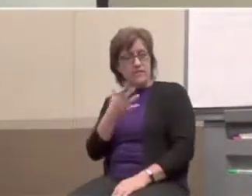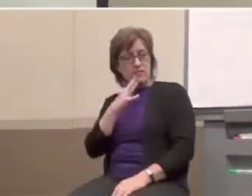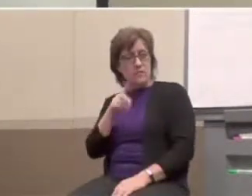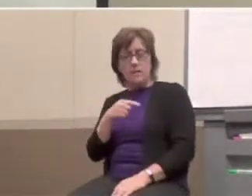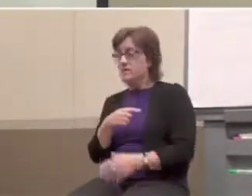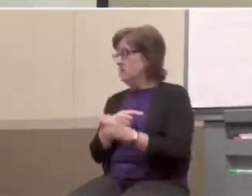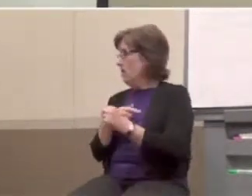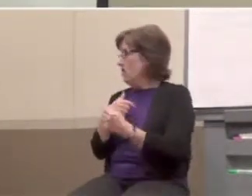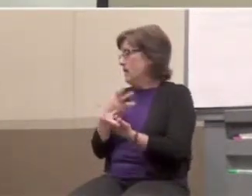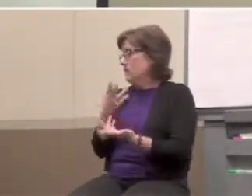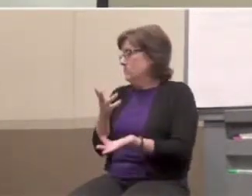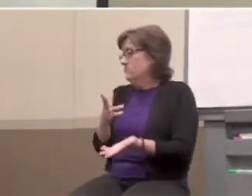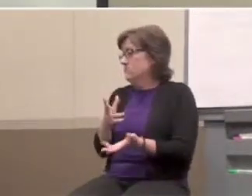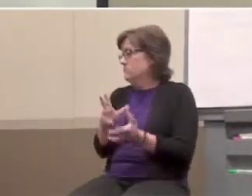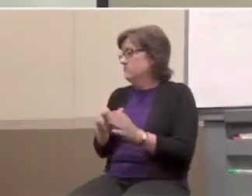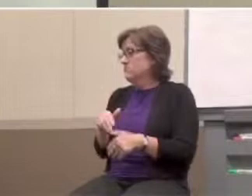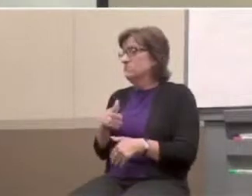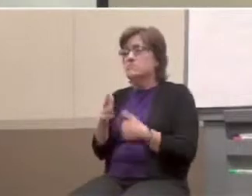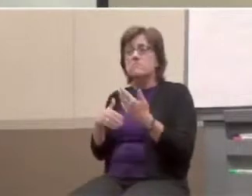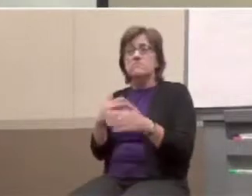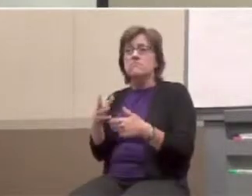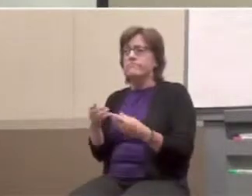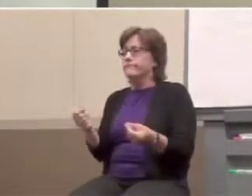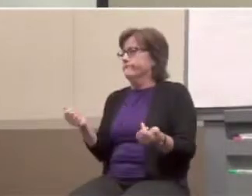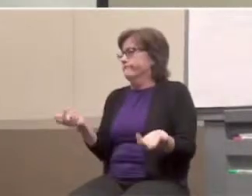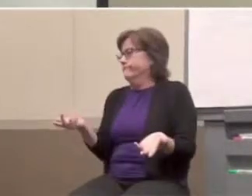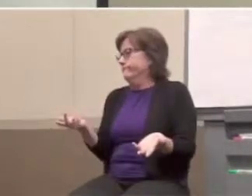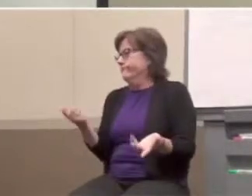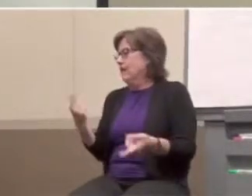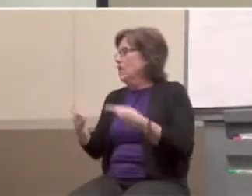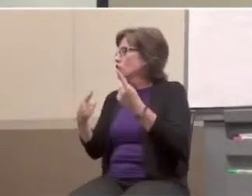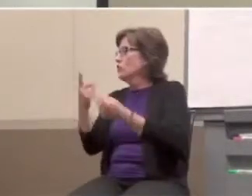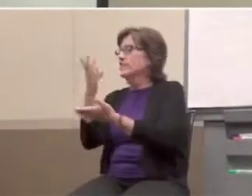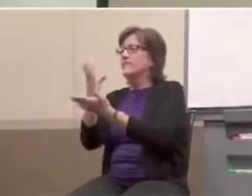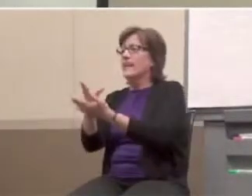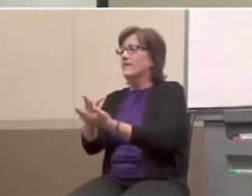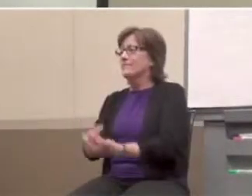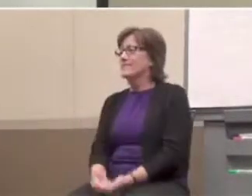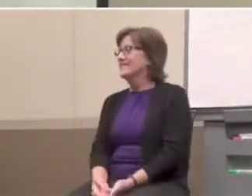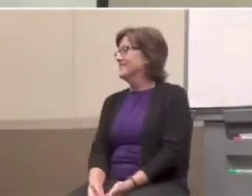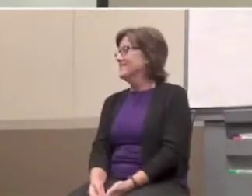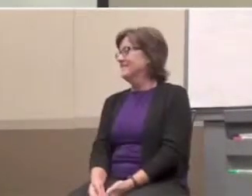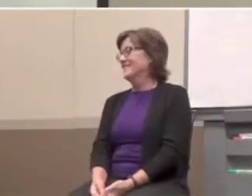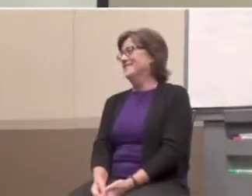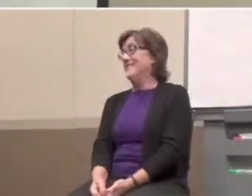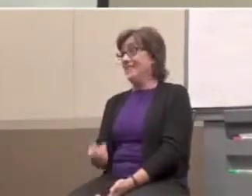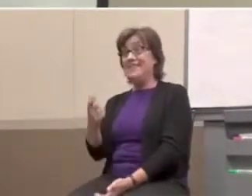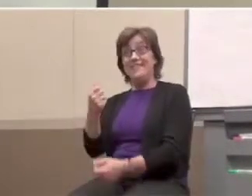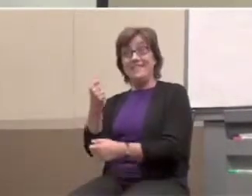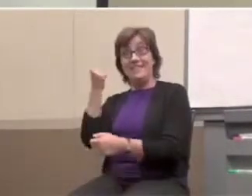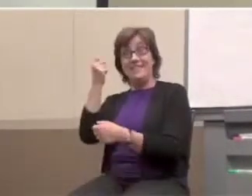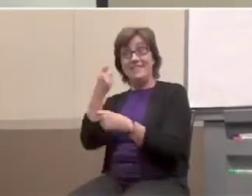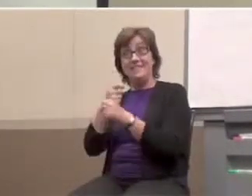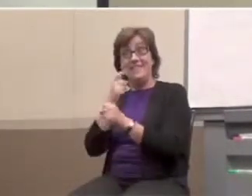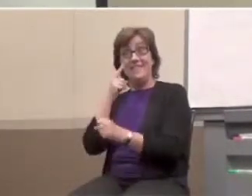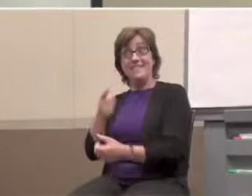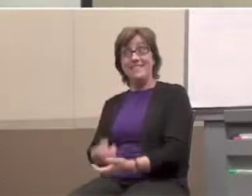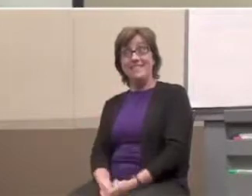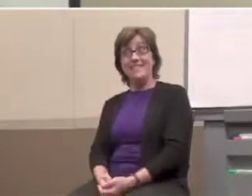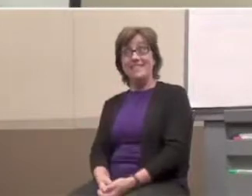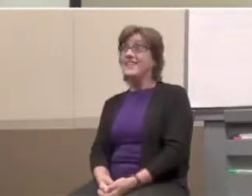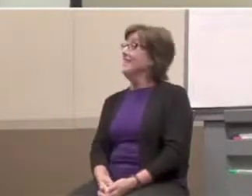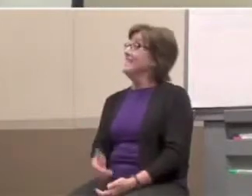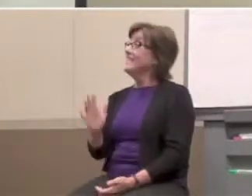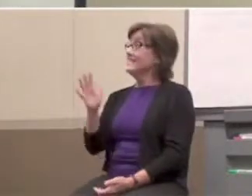either. And so soon, the arguing then becomes diminished. Does this make sense? It's kind of crazy, but guess